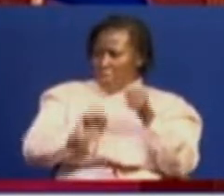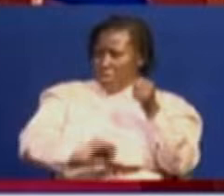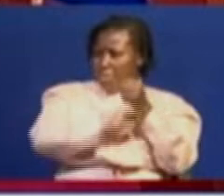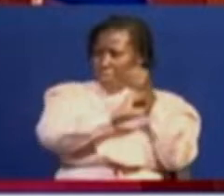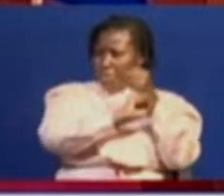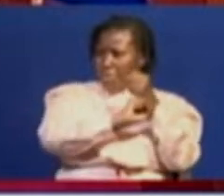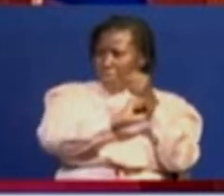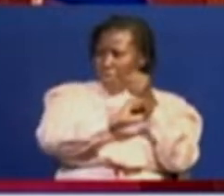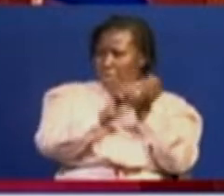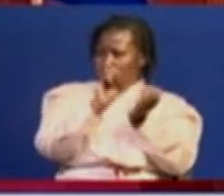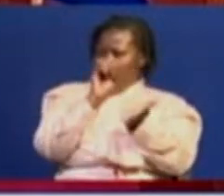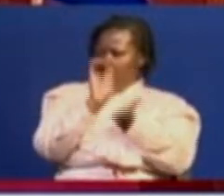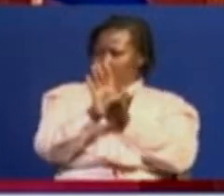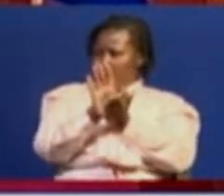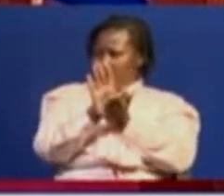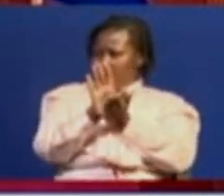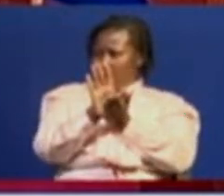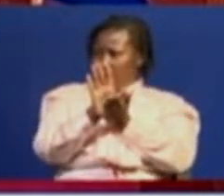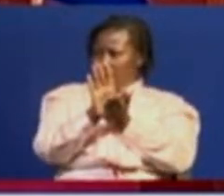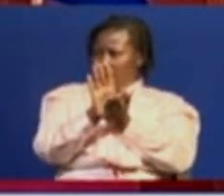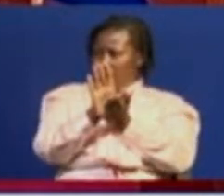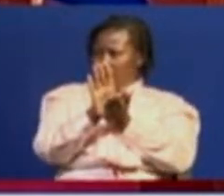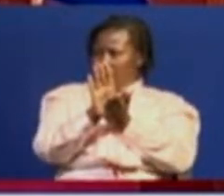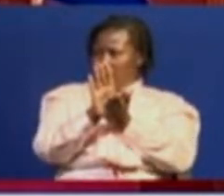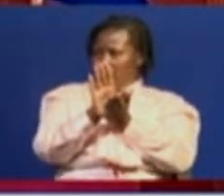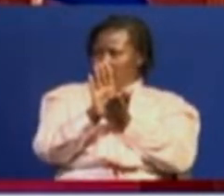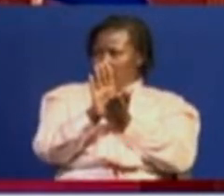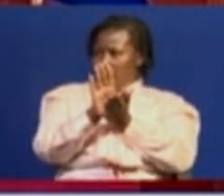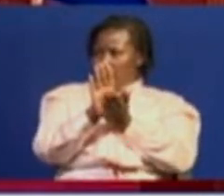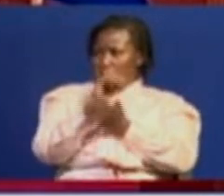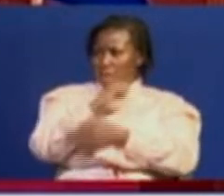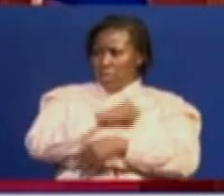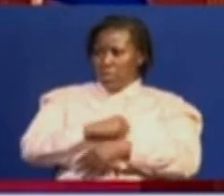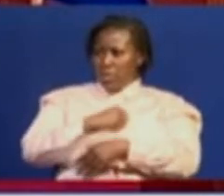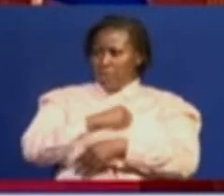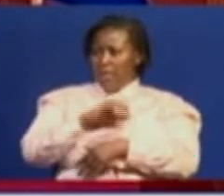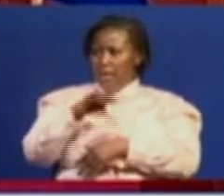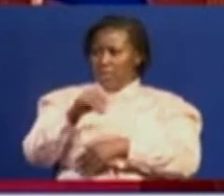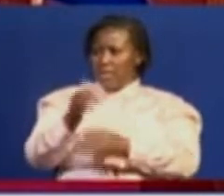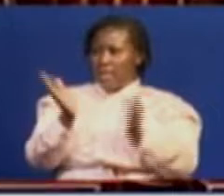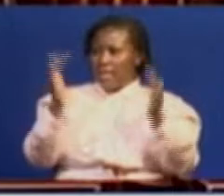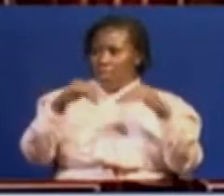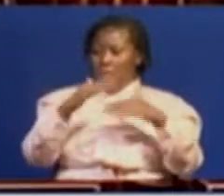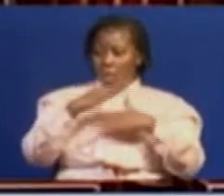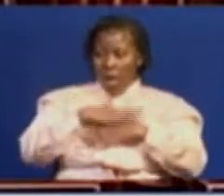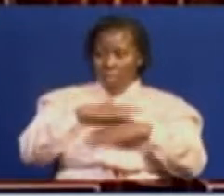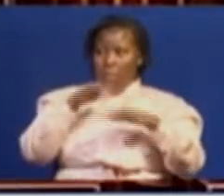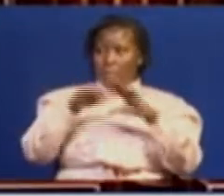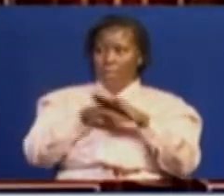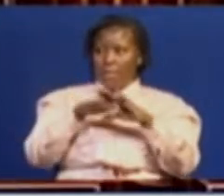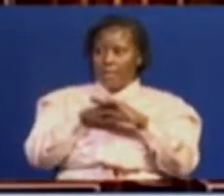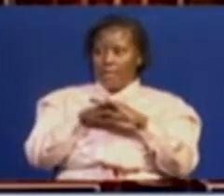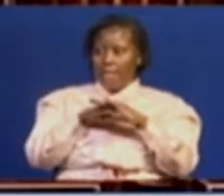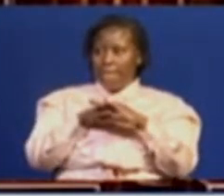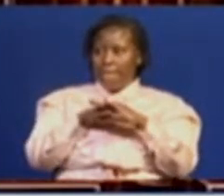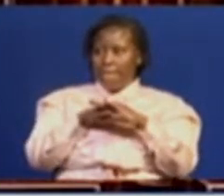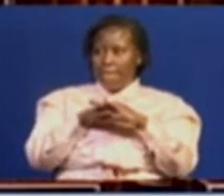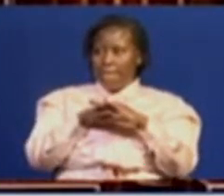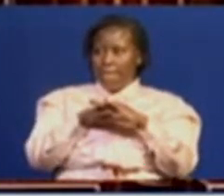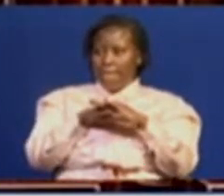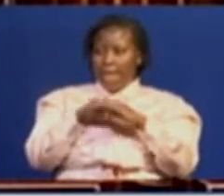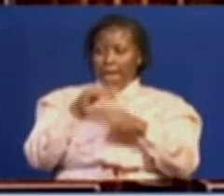in support of the impeachment and how many were... Sorry, Council for the County Assembly. Honorable members,